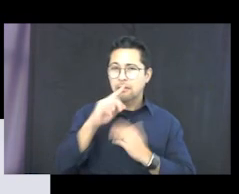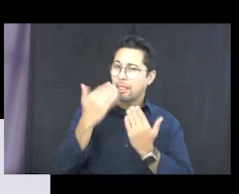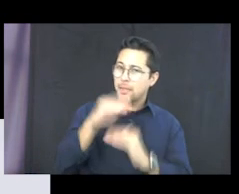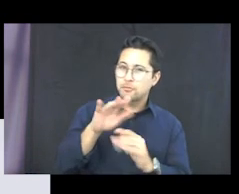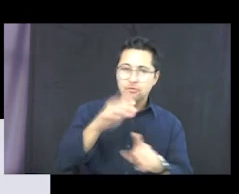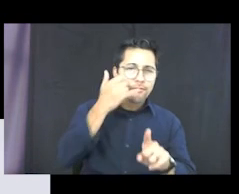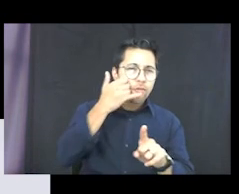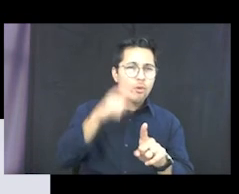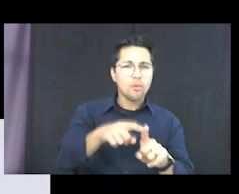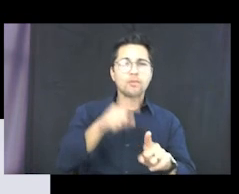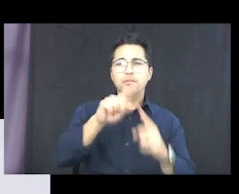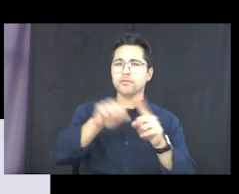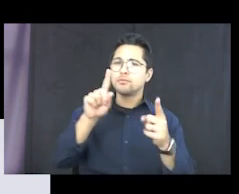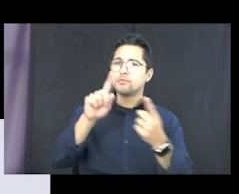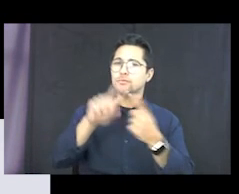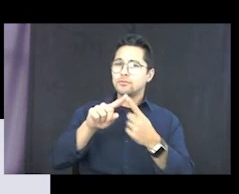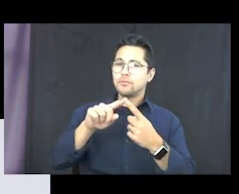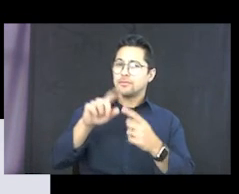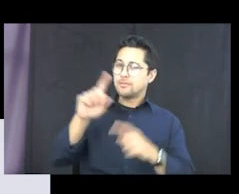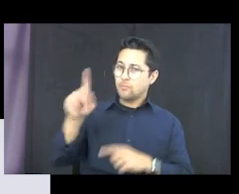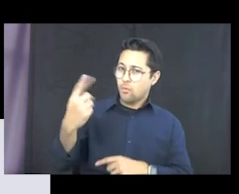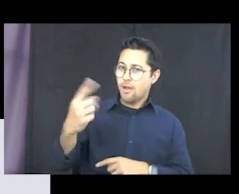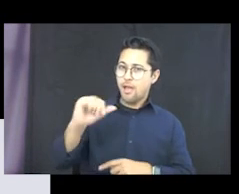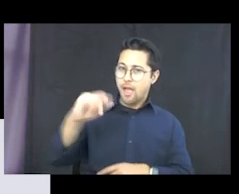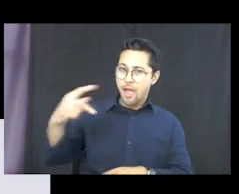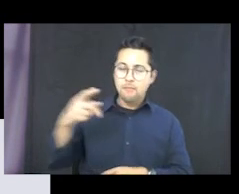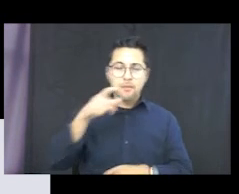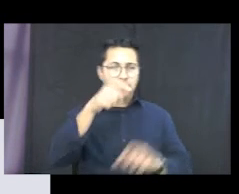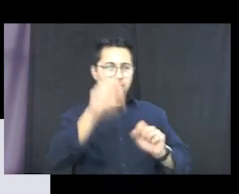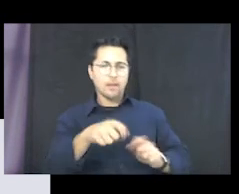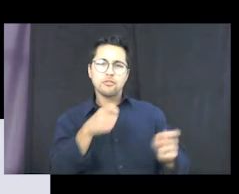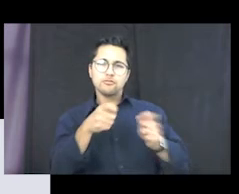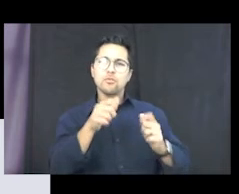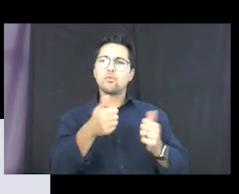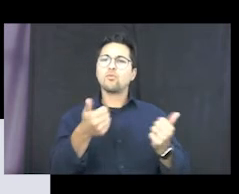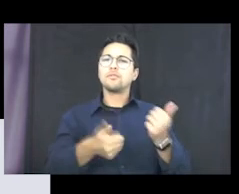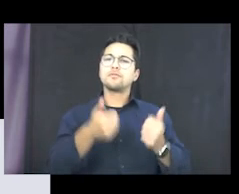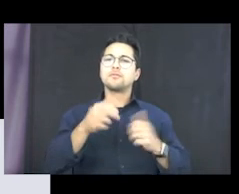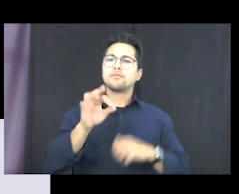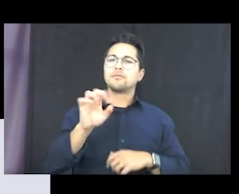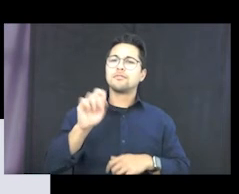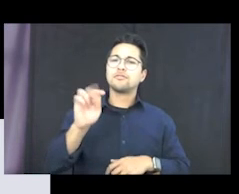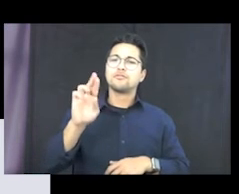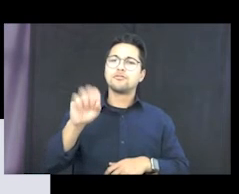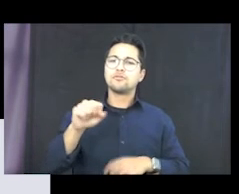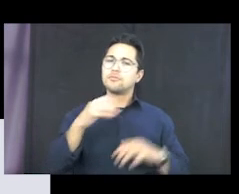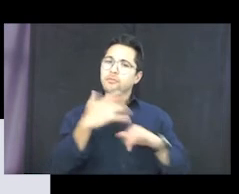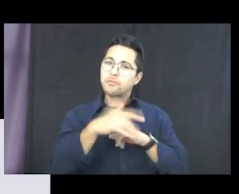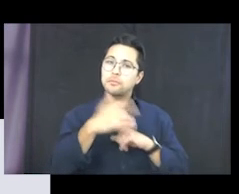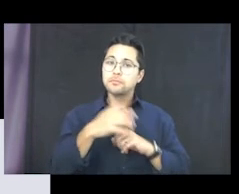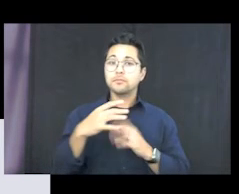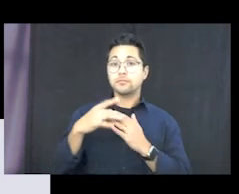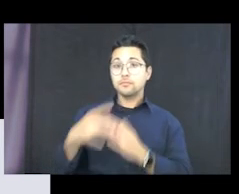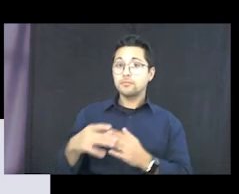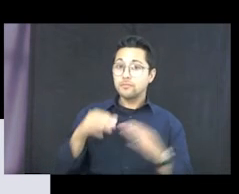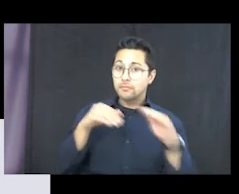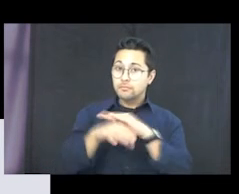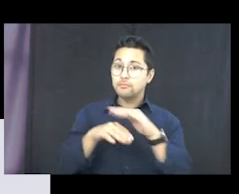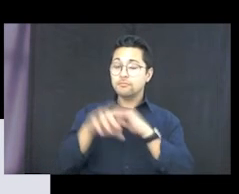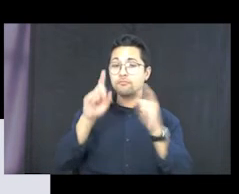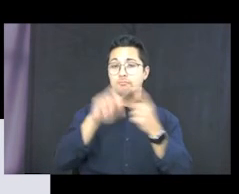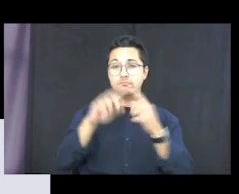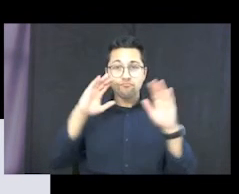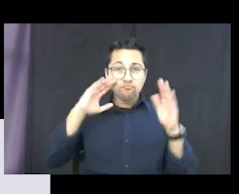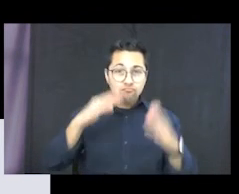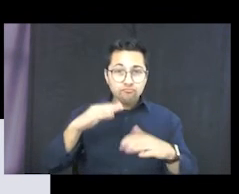to a single app and lets you control which features are available. You can turn on guided access to stay focused on a task while you're